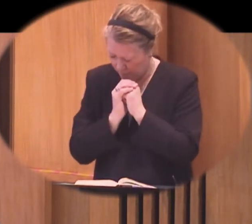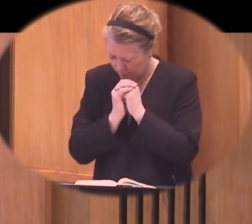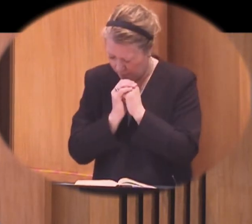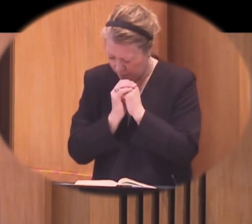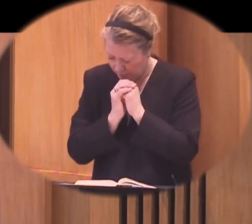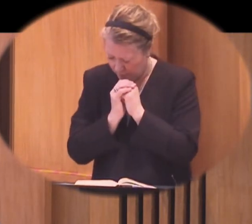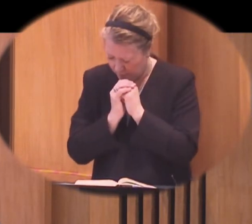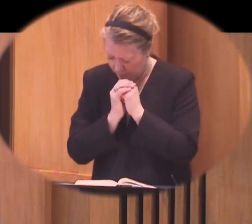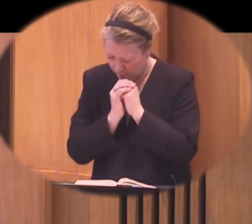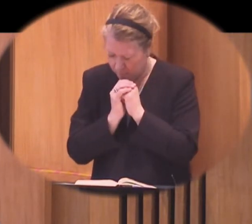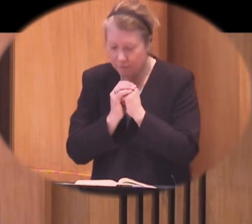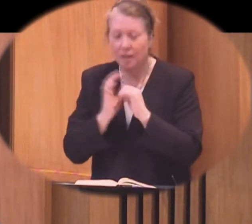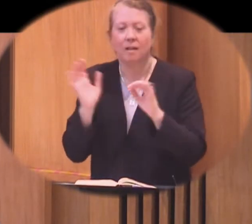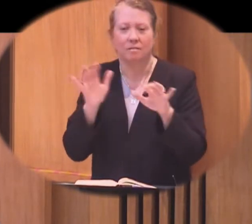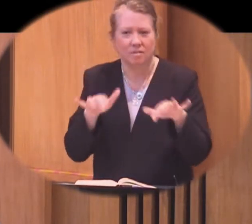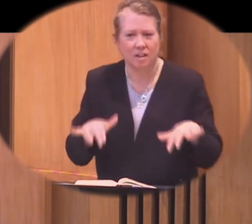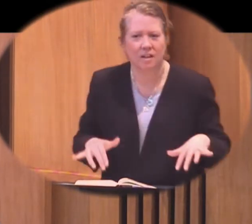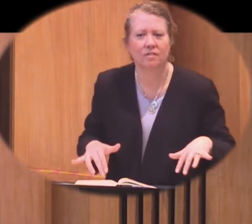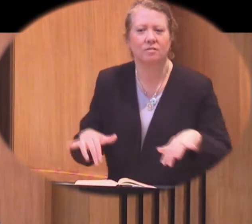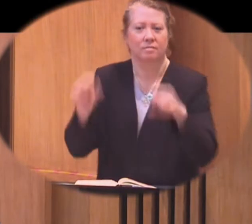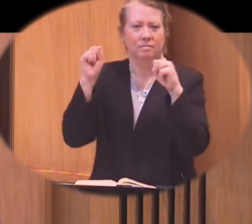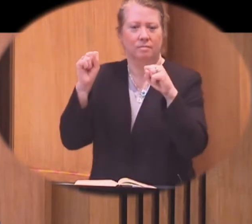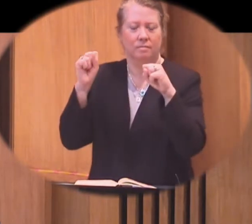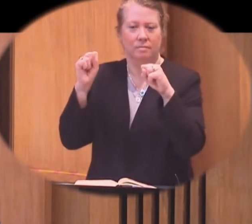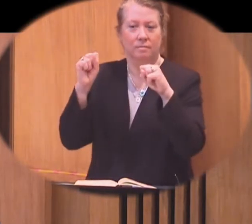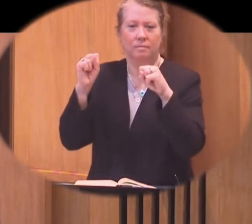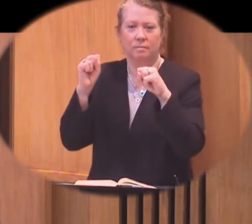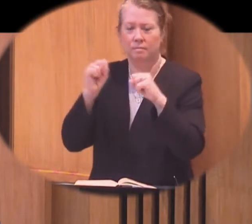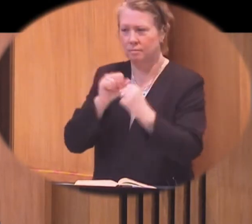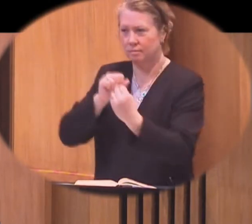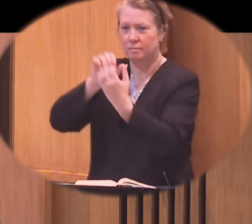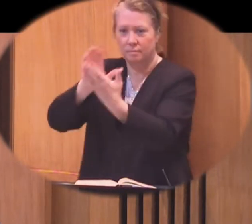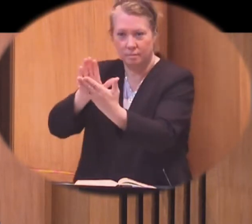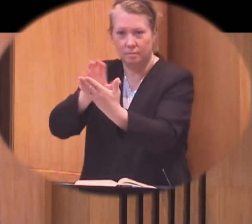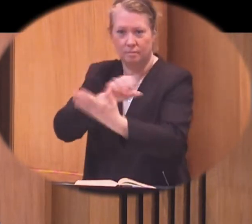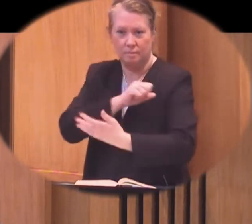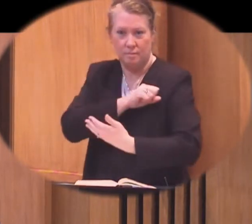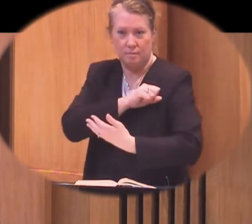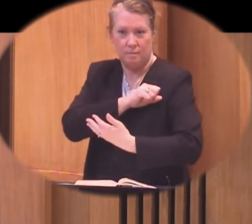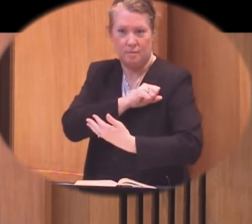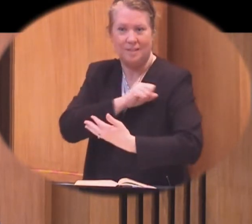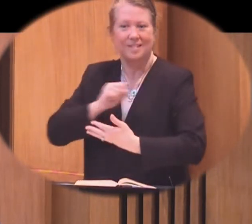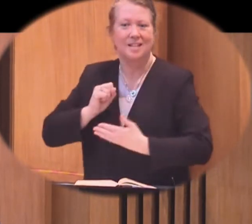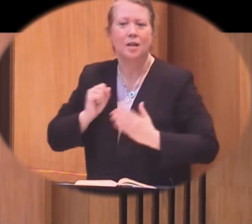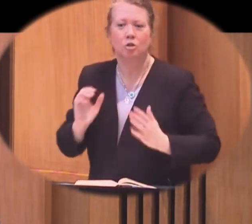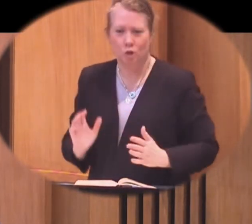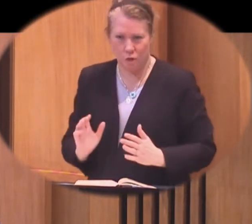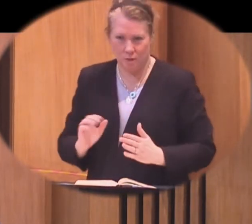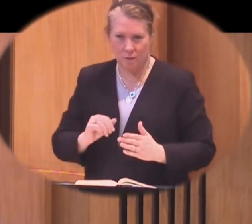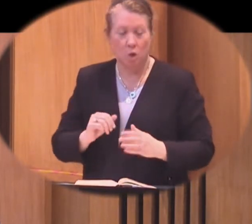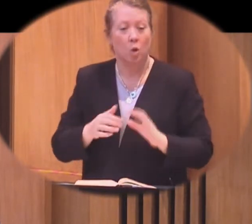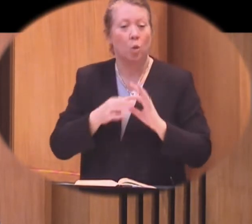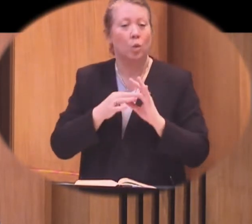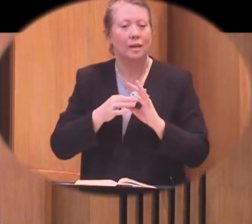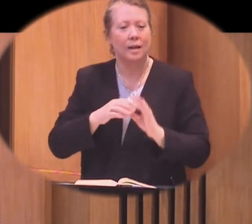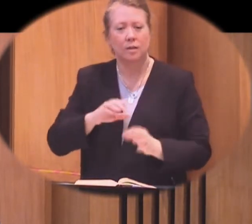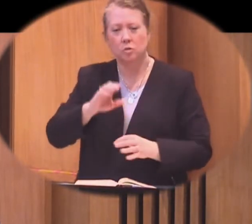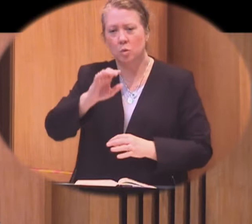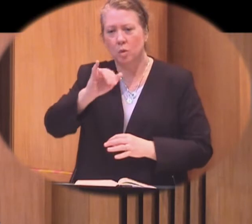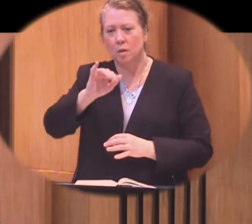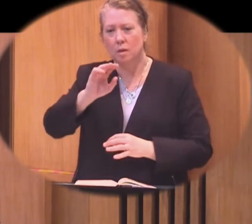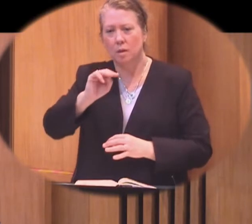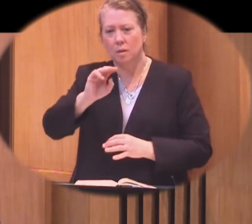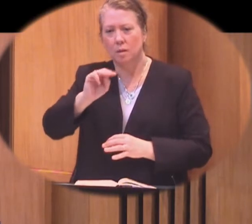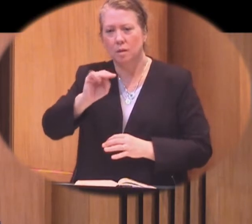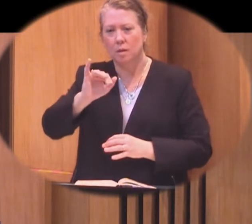senator and congressman in D.C., in support of immigrants, the dreamers who are in our country, who